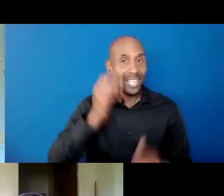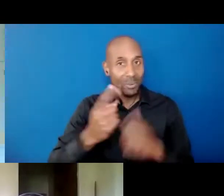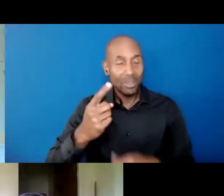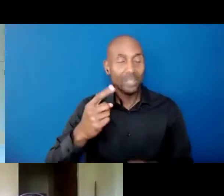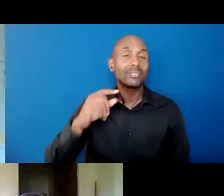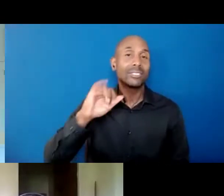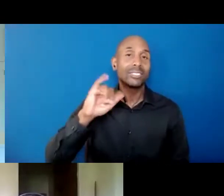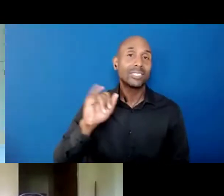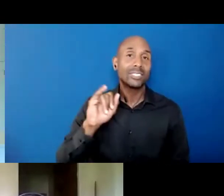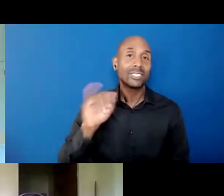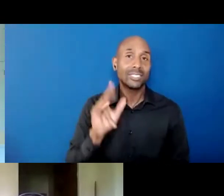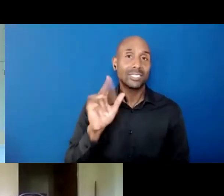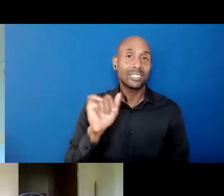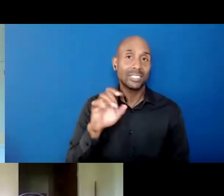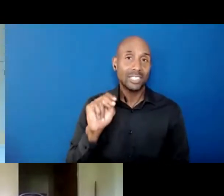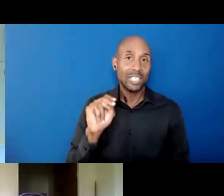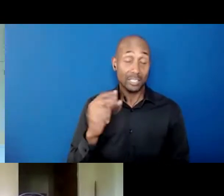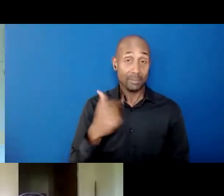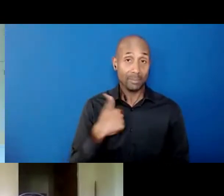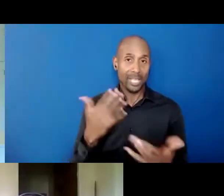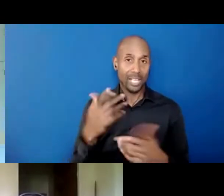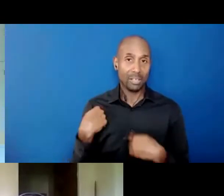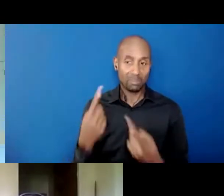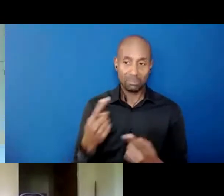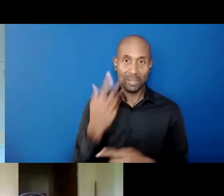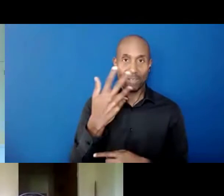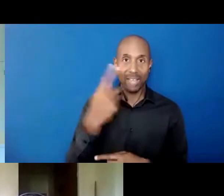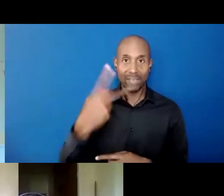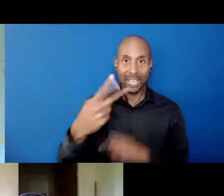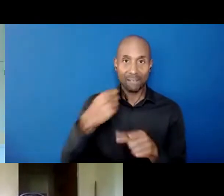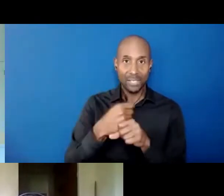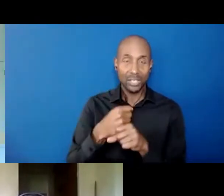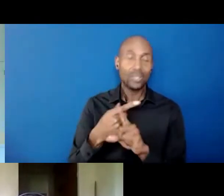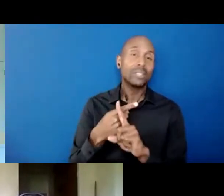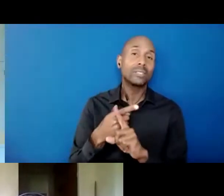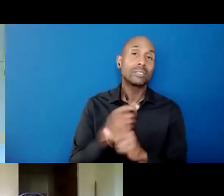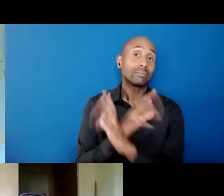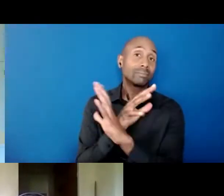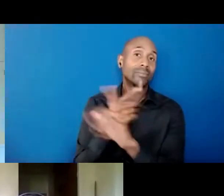years, and I'm coming to you from Eugene, Oregon.